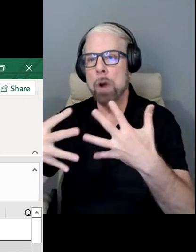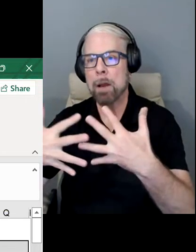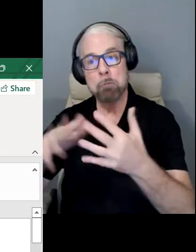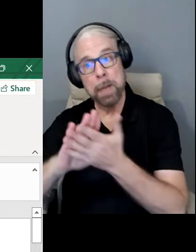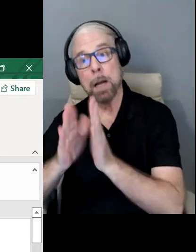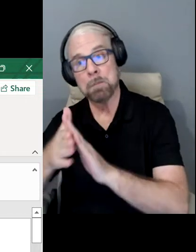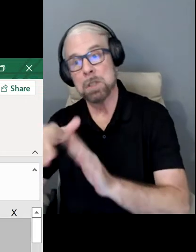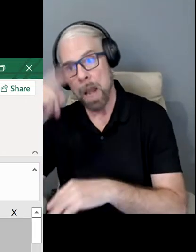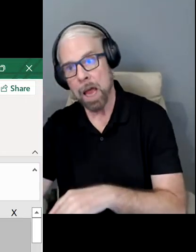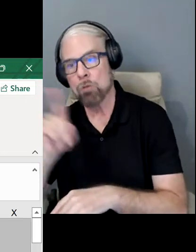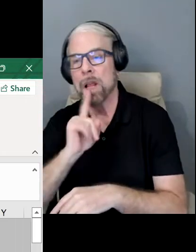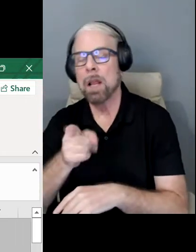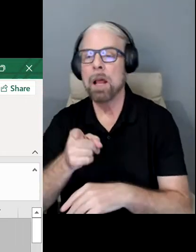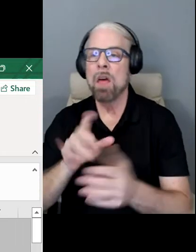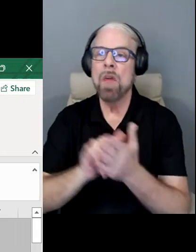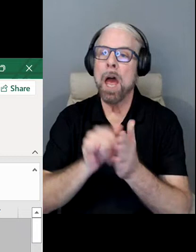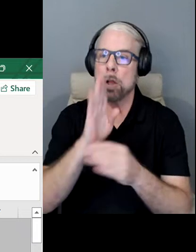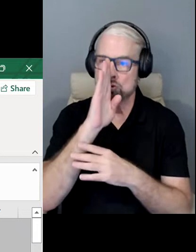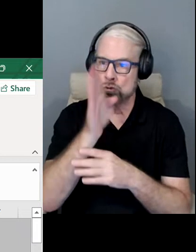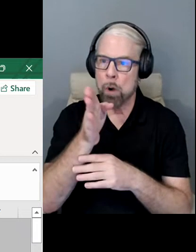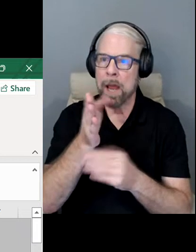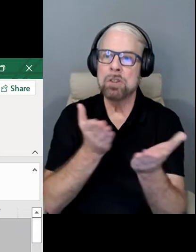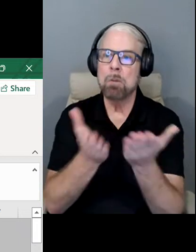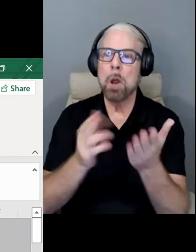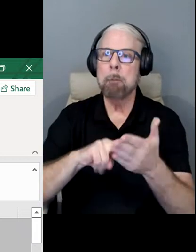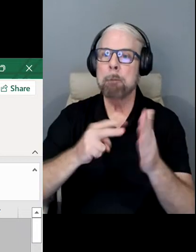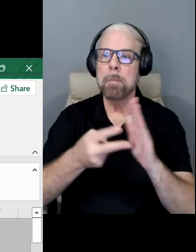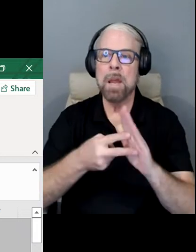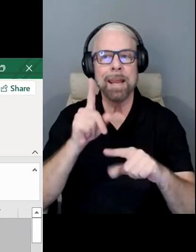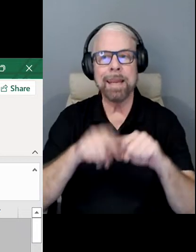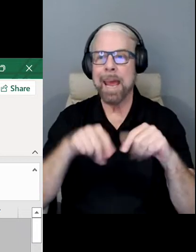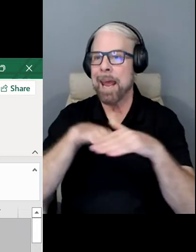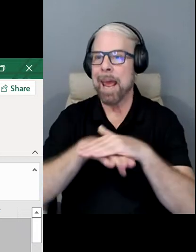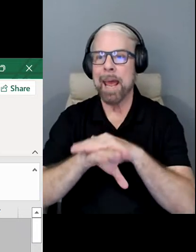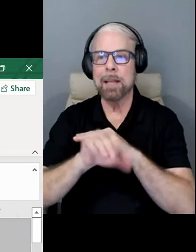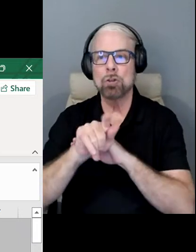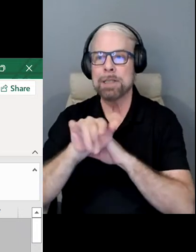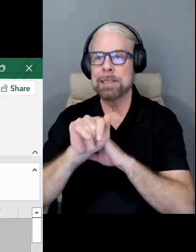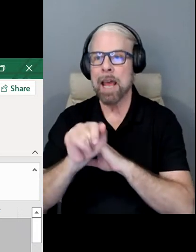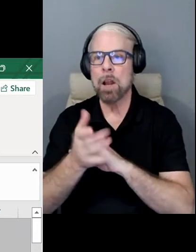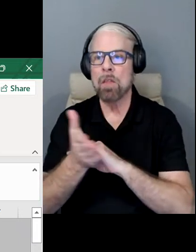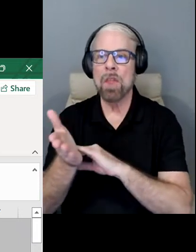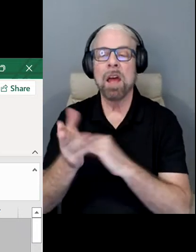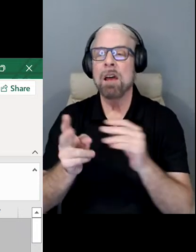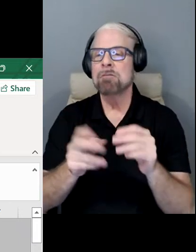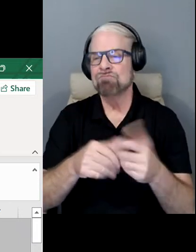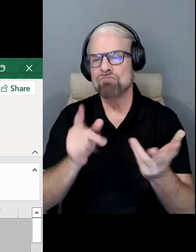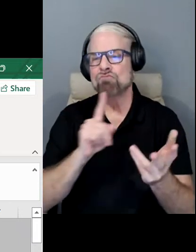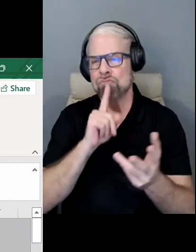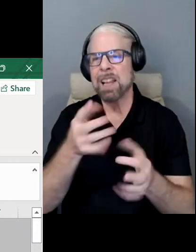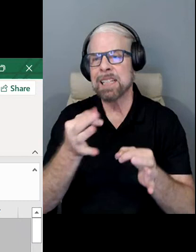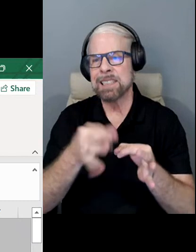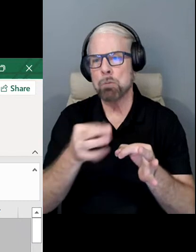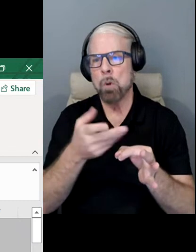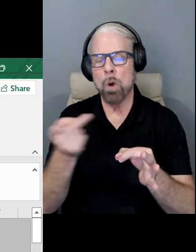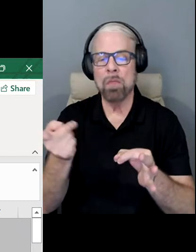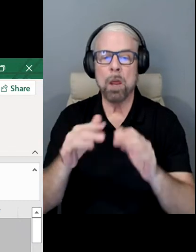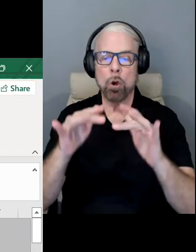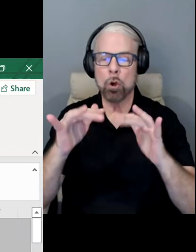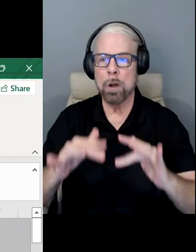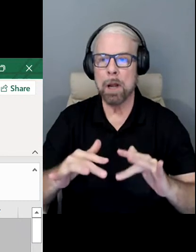the direct services, which means he can't enter any data there. And this is a fairly simple one. He's going to go down